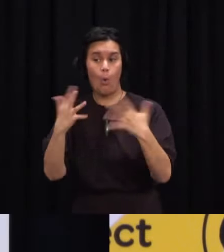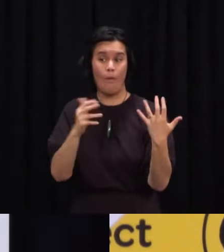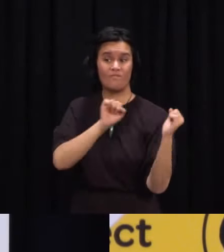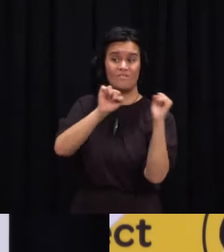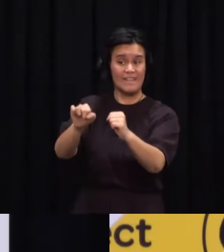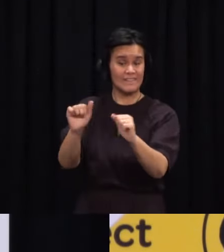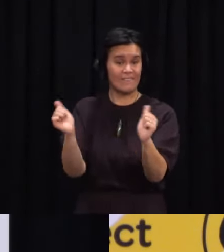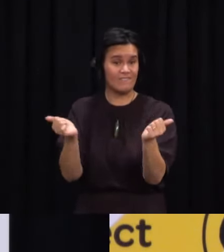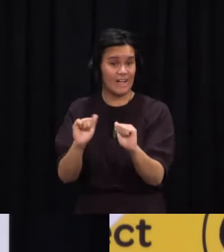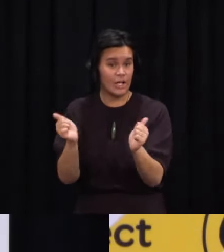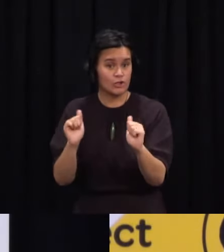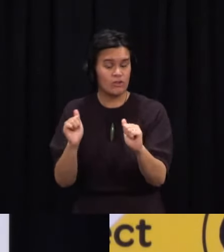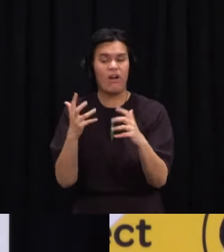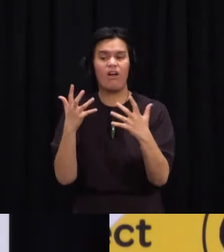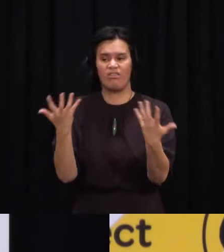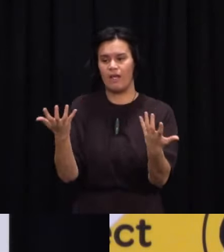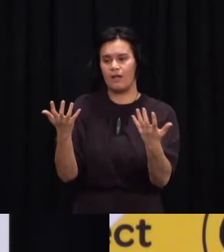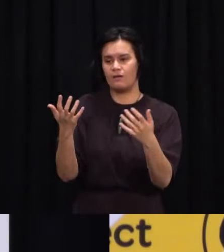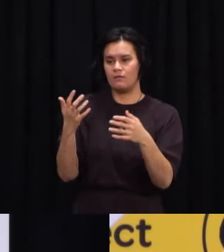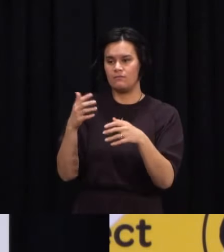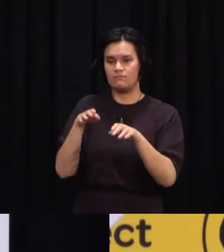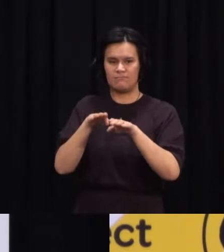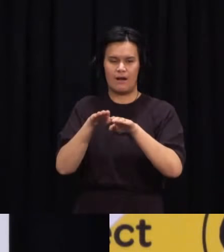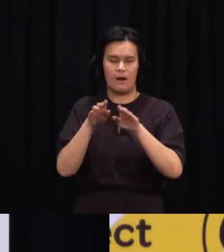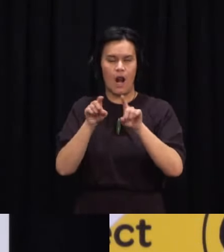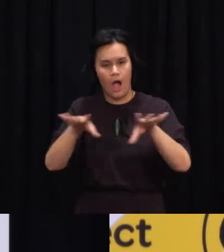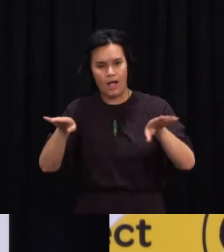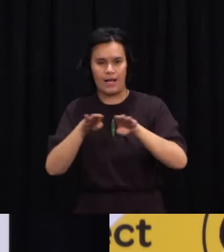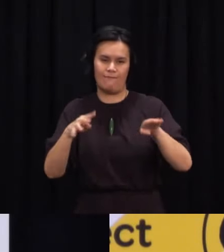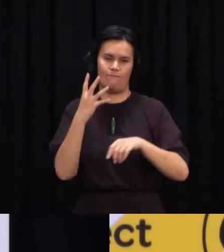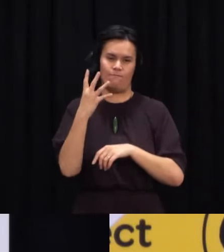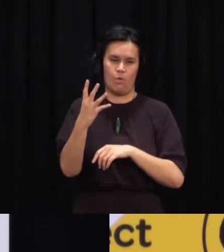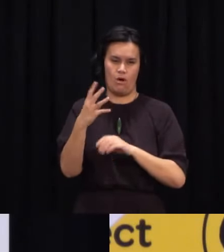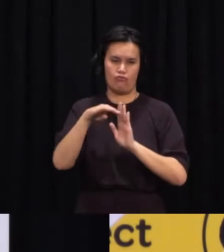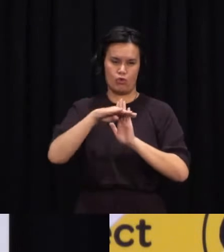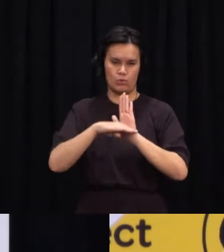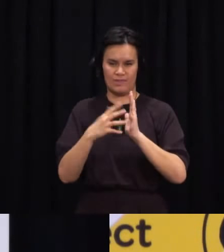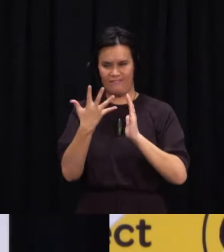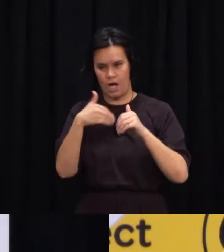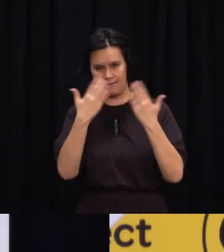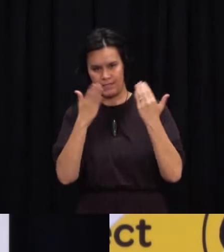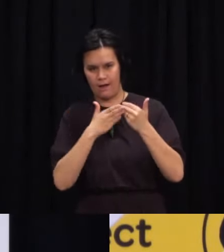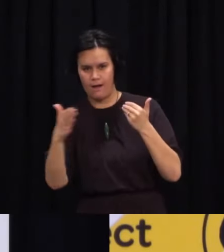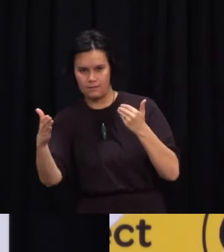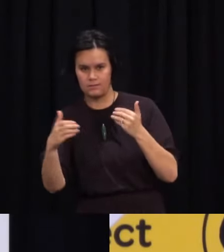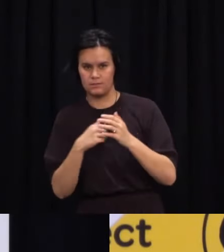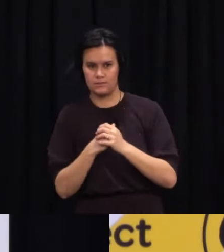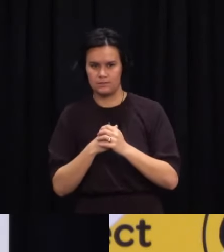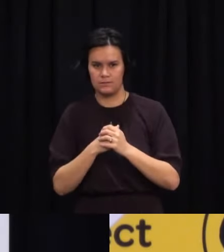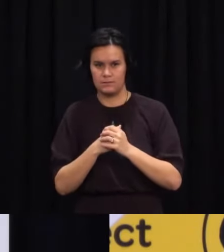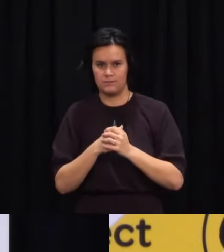bit broader than would otherwise be a simple boundary change. So we've taken a very specific approach there, and I think really met the needs of